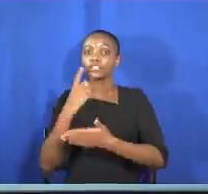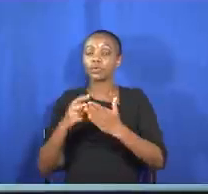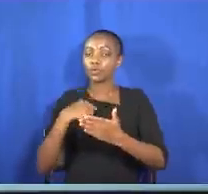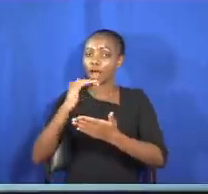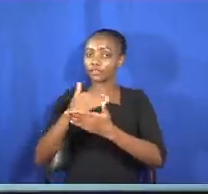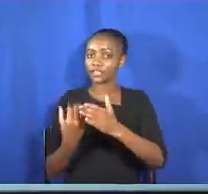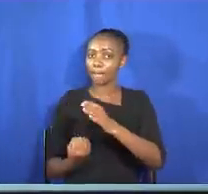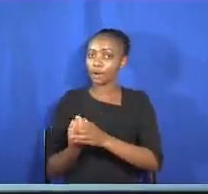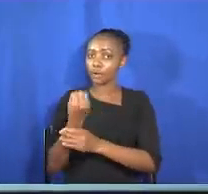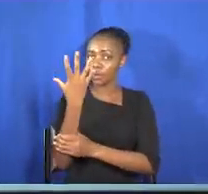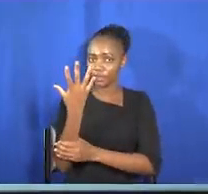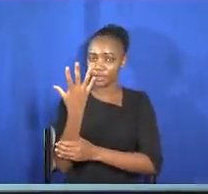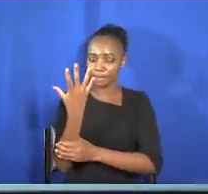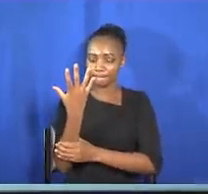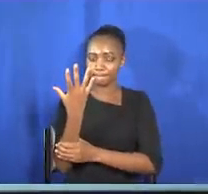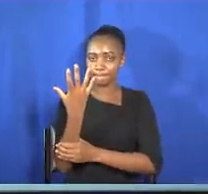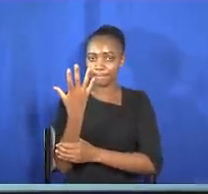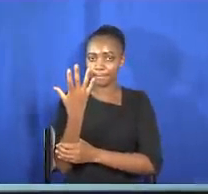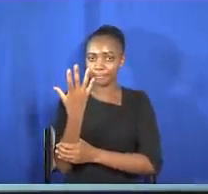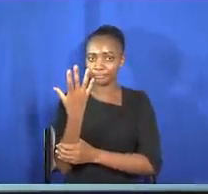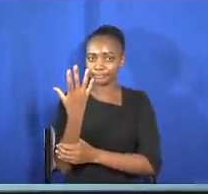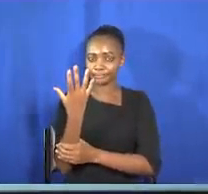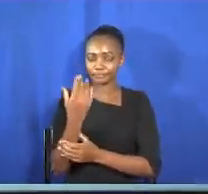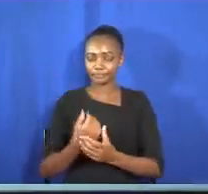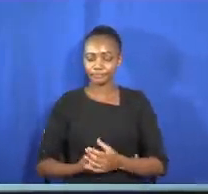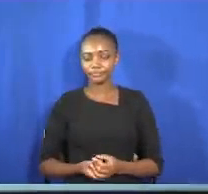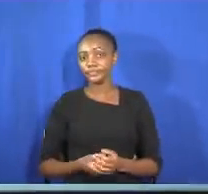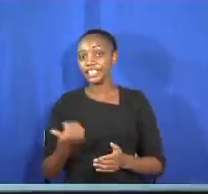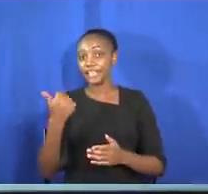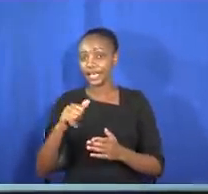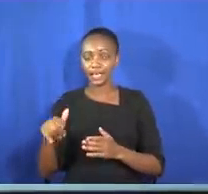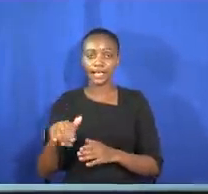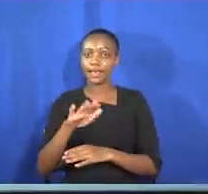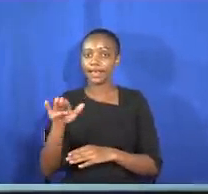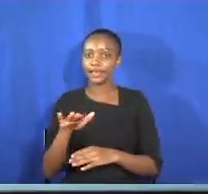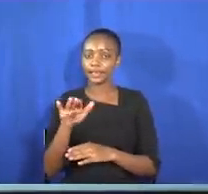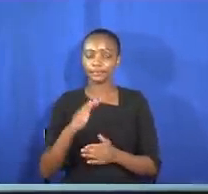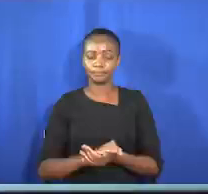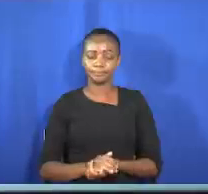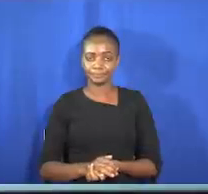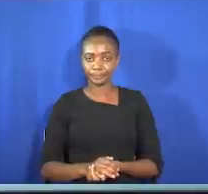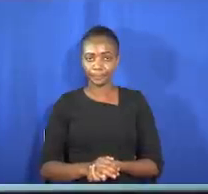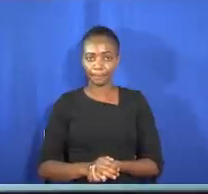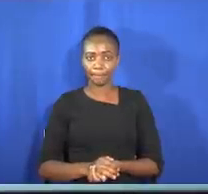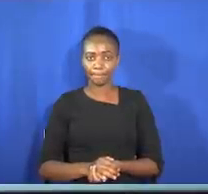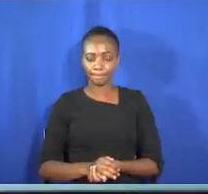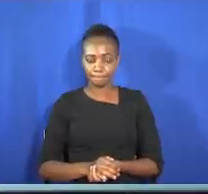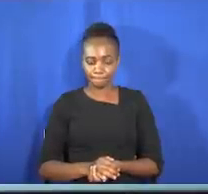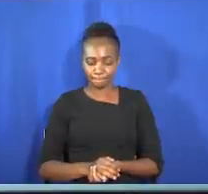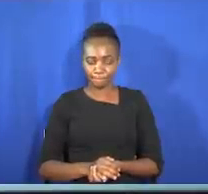some growth in terms of what they have acquired, either cognitively, maybe psychomotor, they're able to